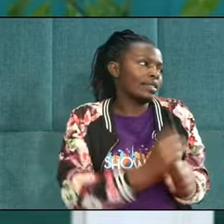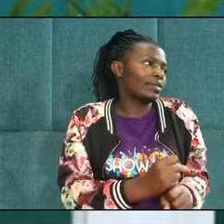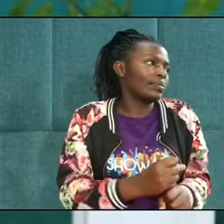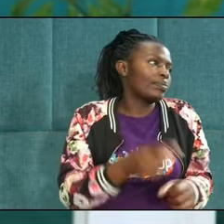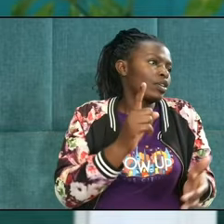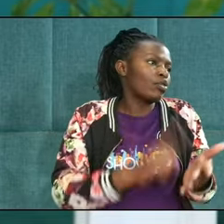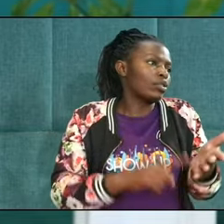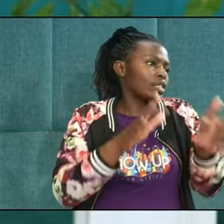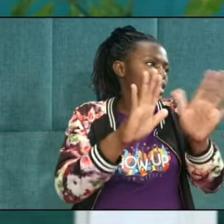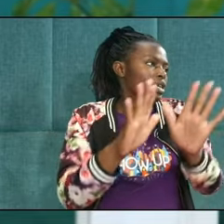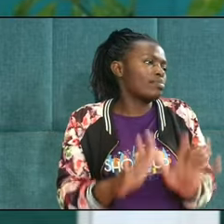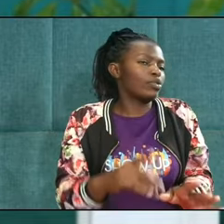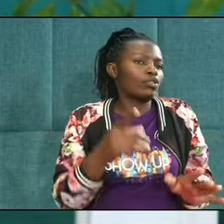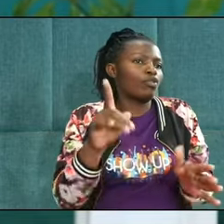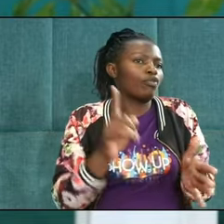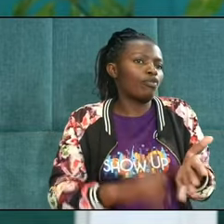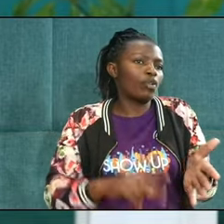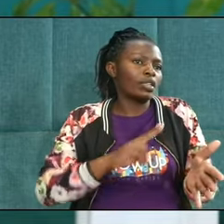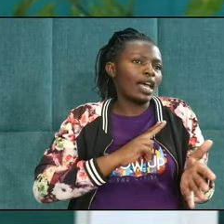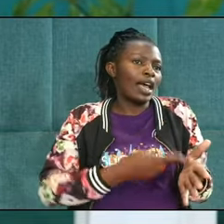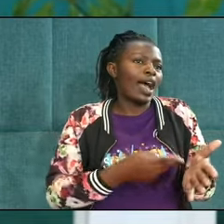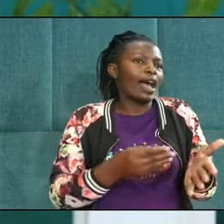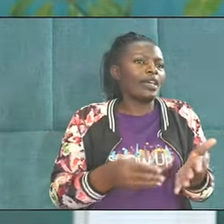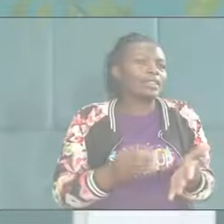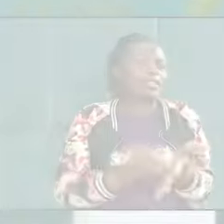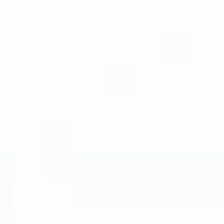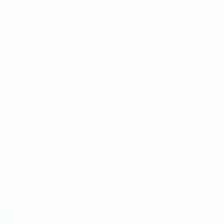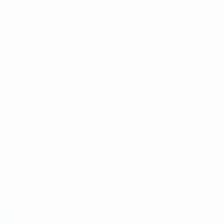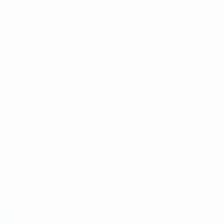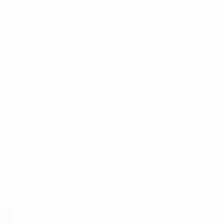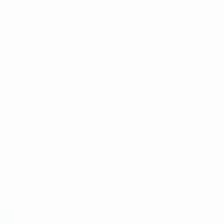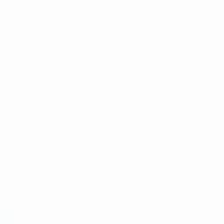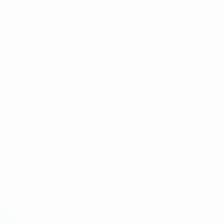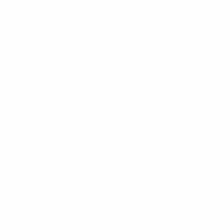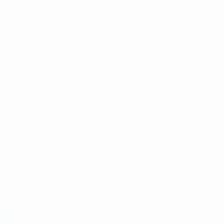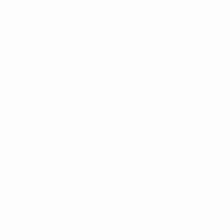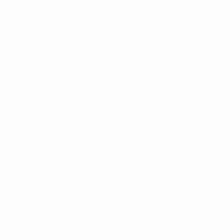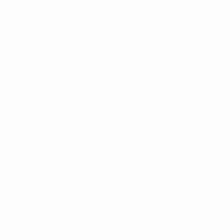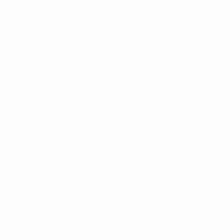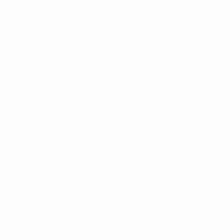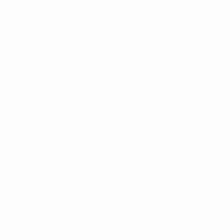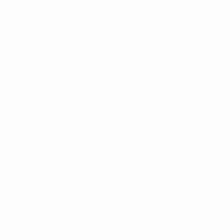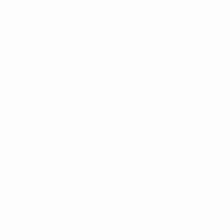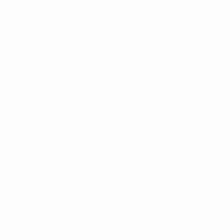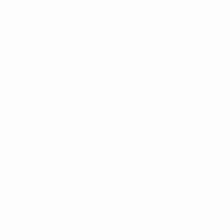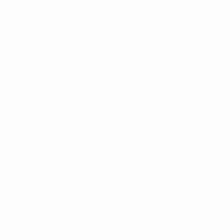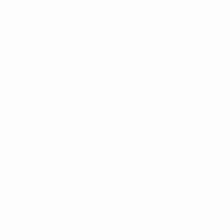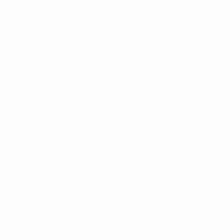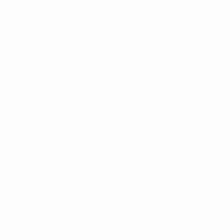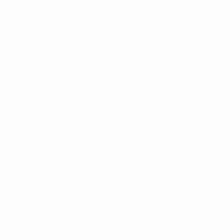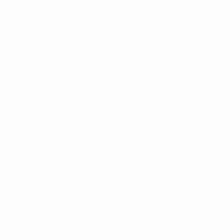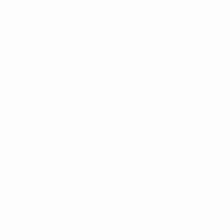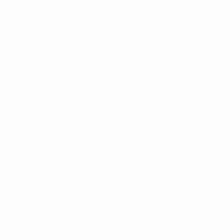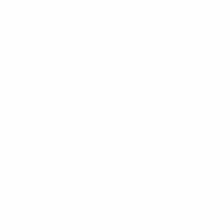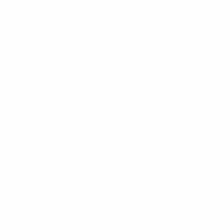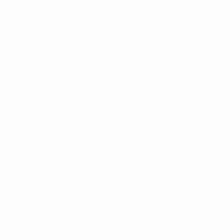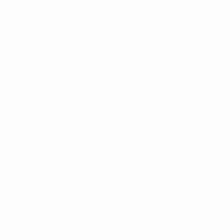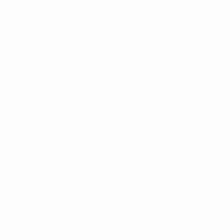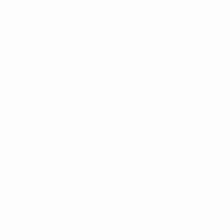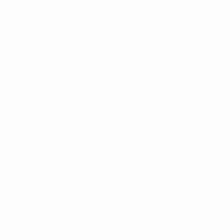is the implication, or what are the lessons from this insurance? Number one is that you rob yourself when you attempt to rob